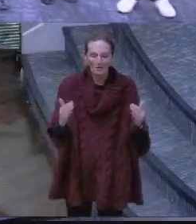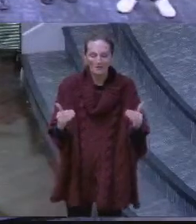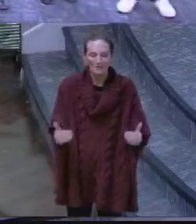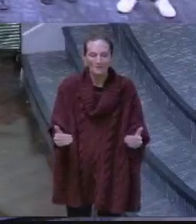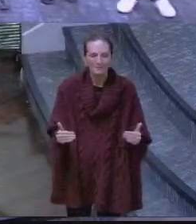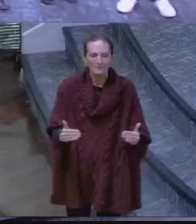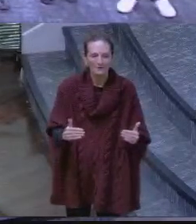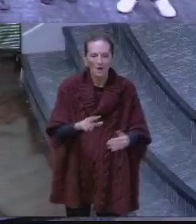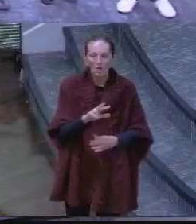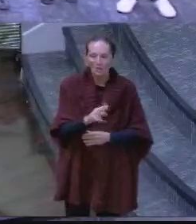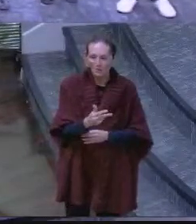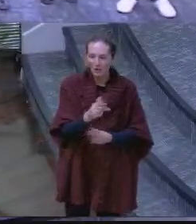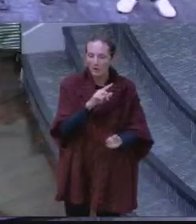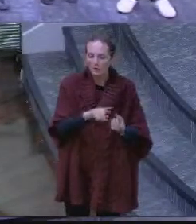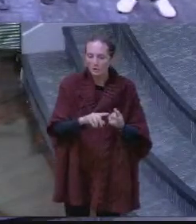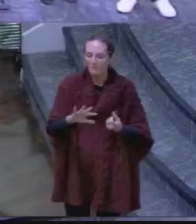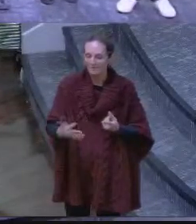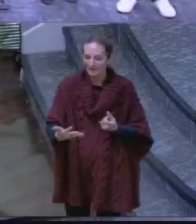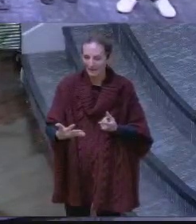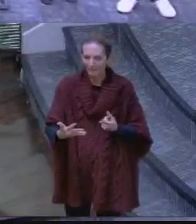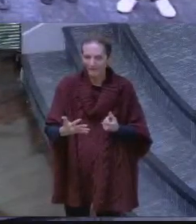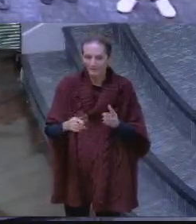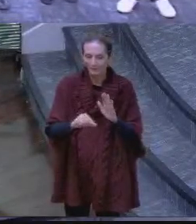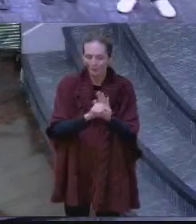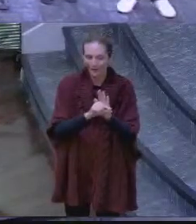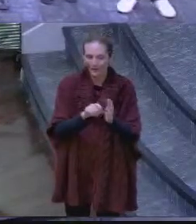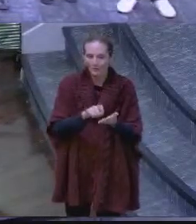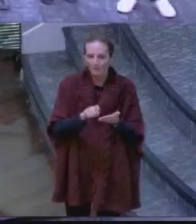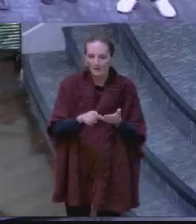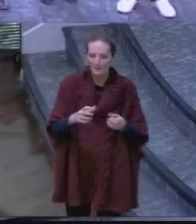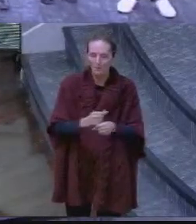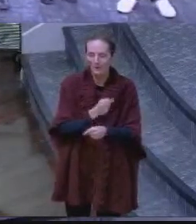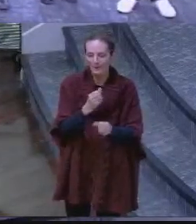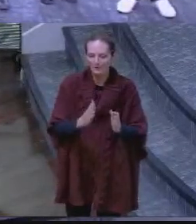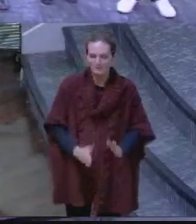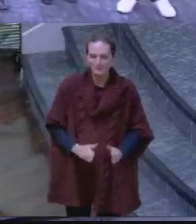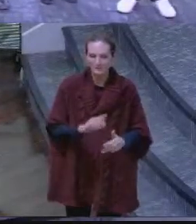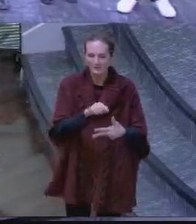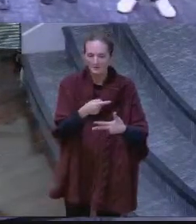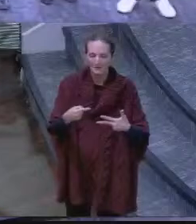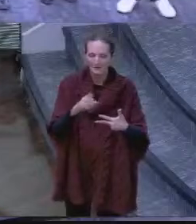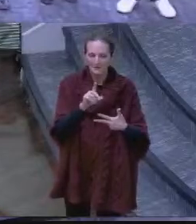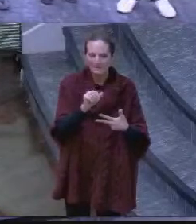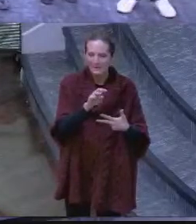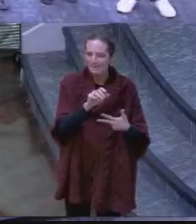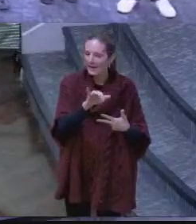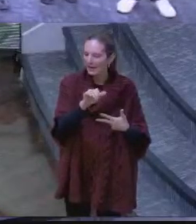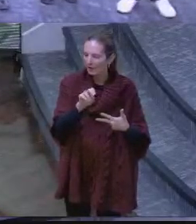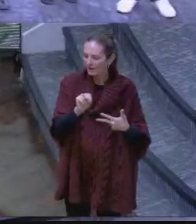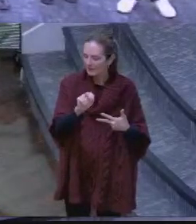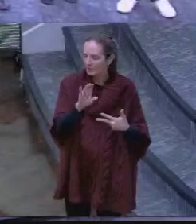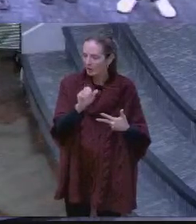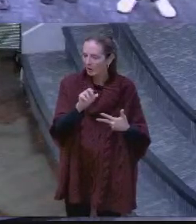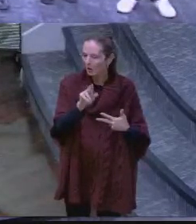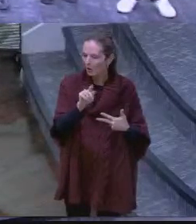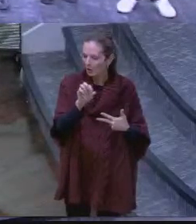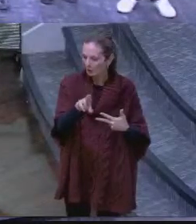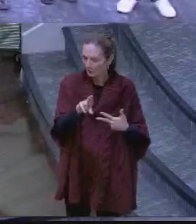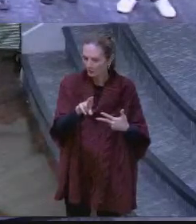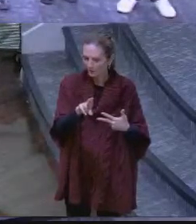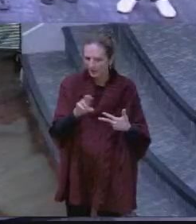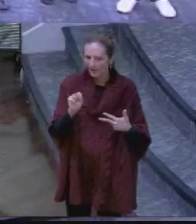through 5th writing winners. First place, Demarion Carter, 5th grade, Howard B. Stroud Elementary